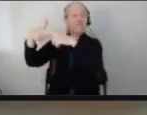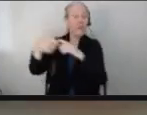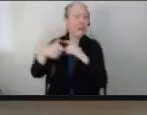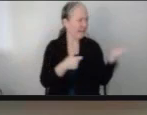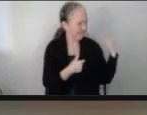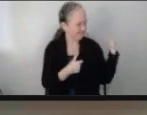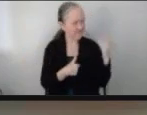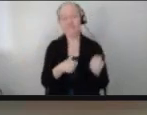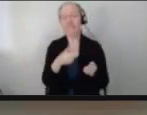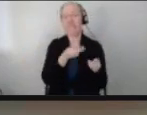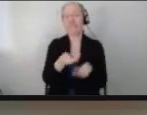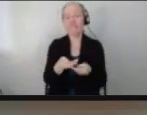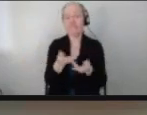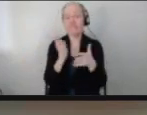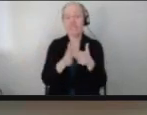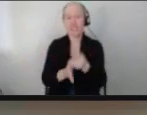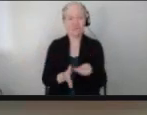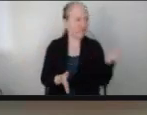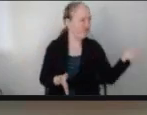that situation